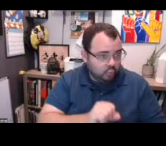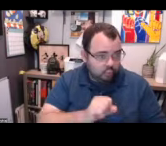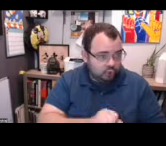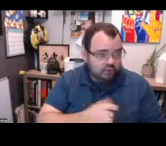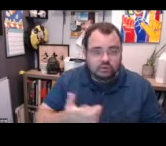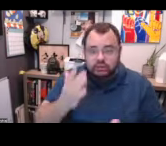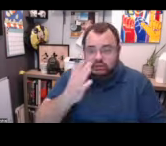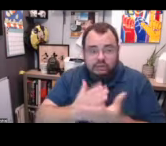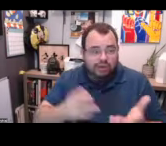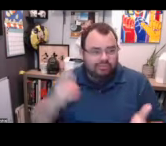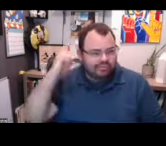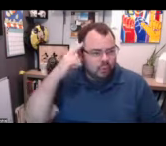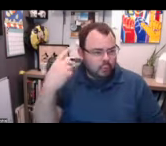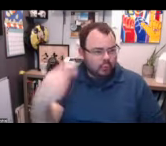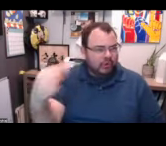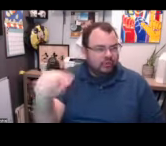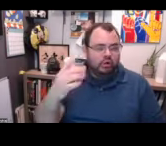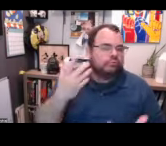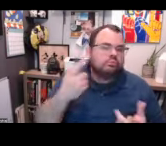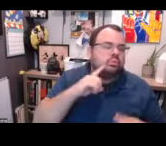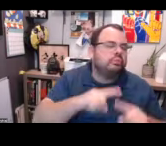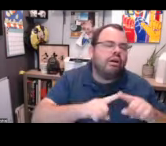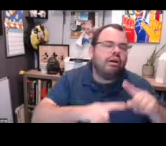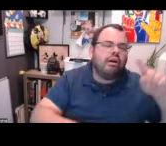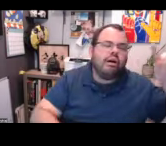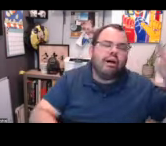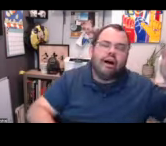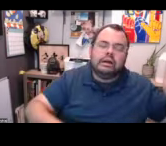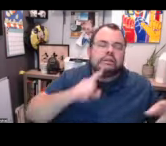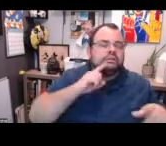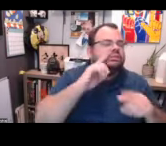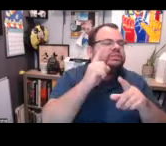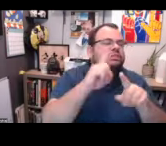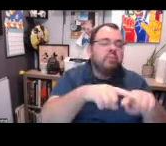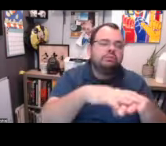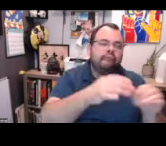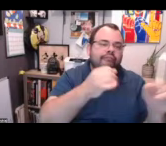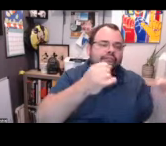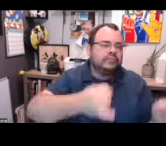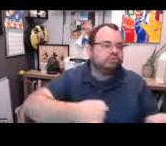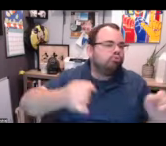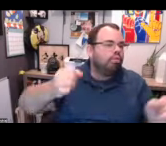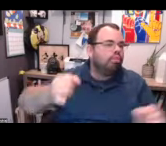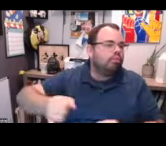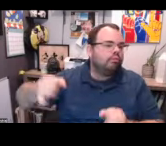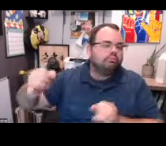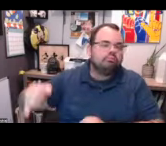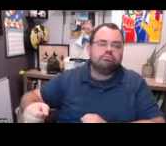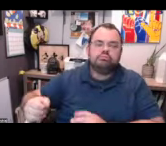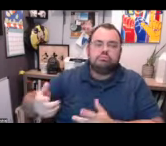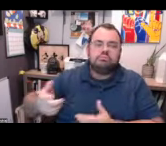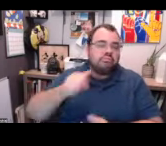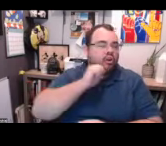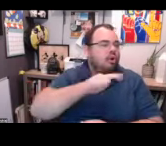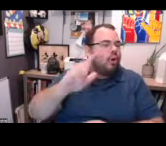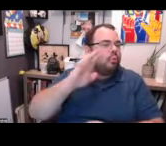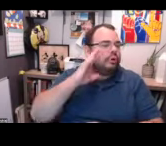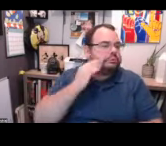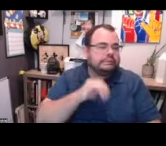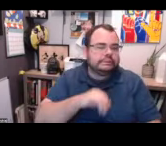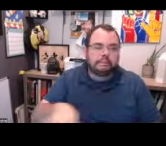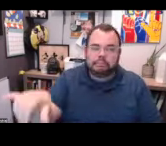you know, but my other one didn't work. So then why get it? So there really, it's an